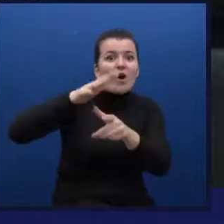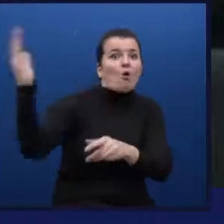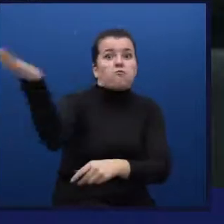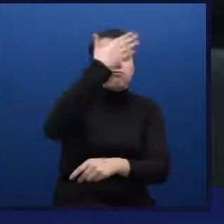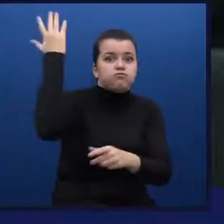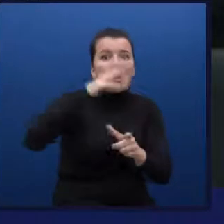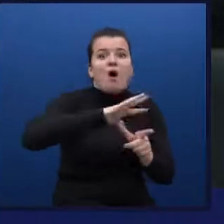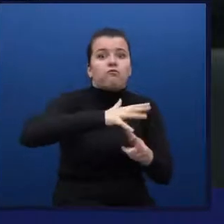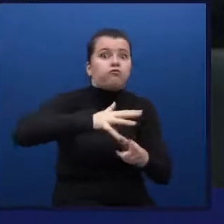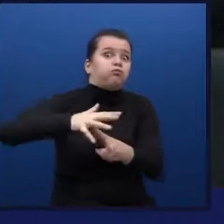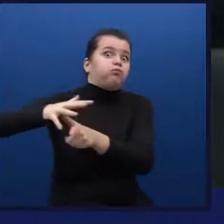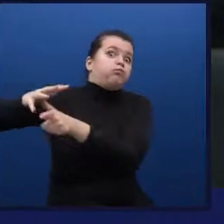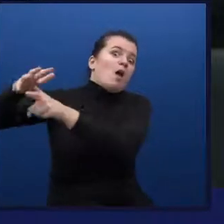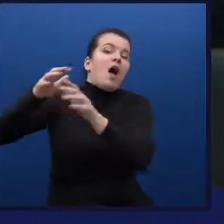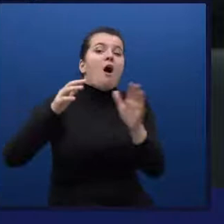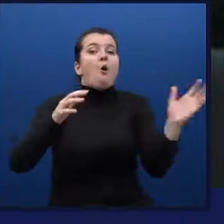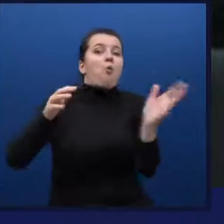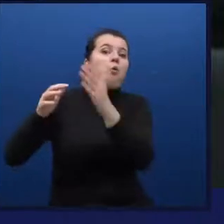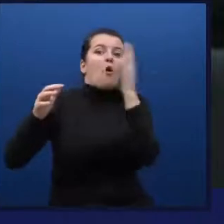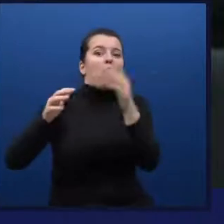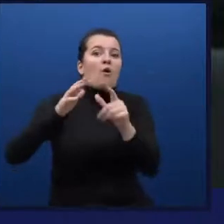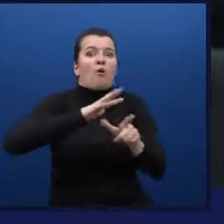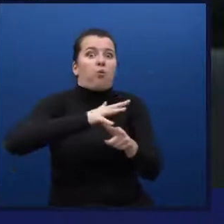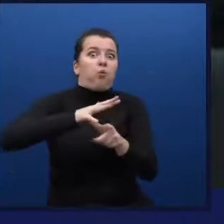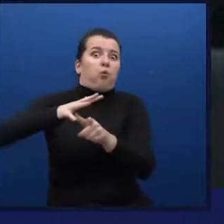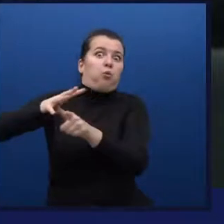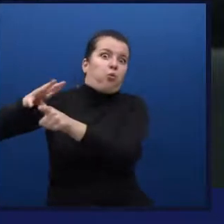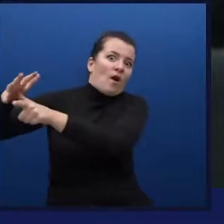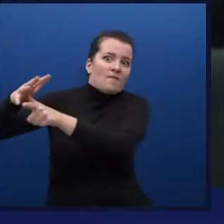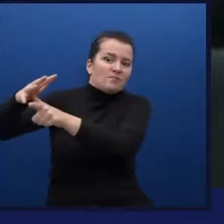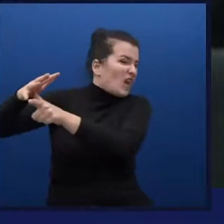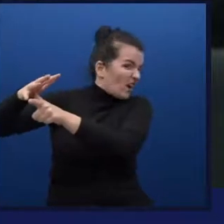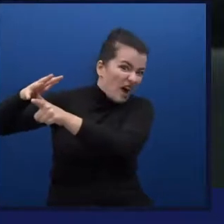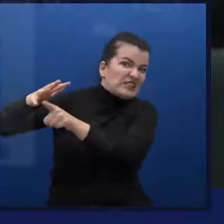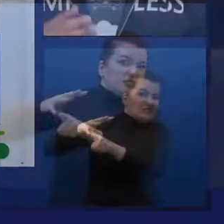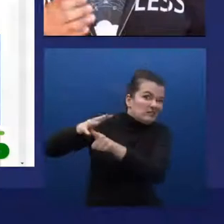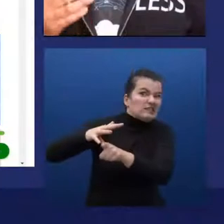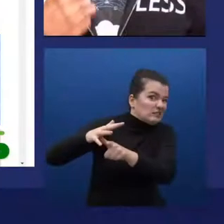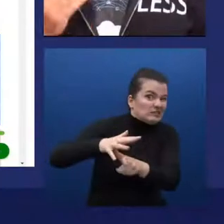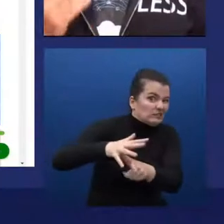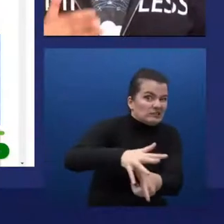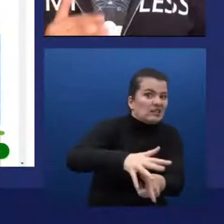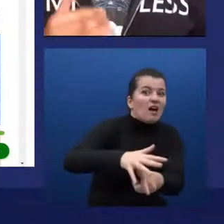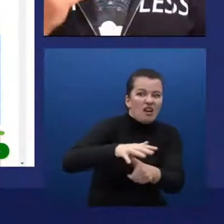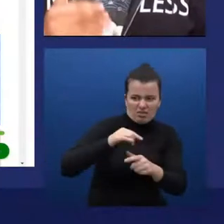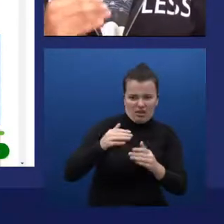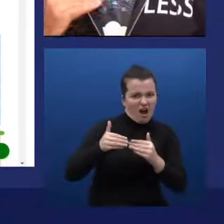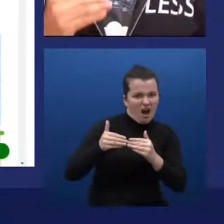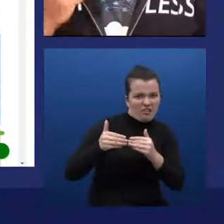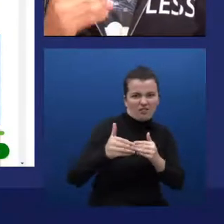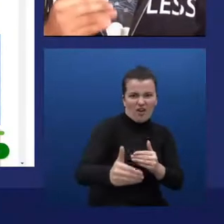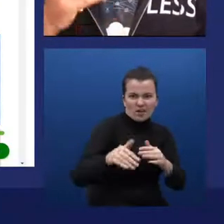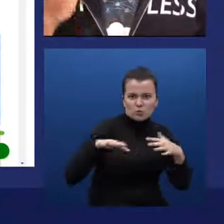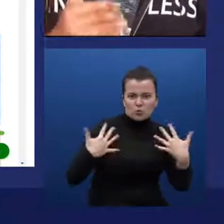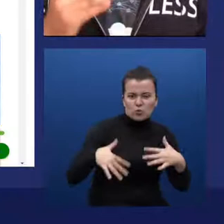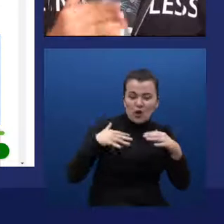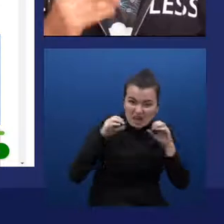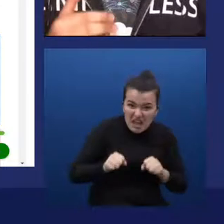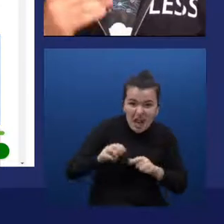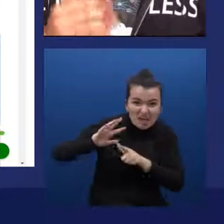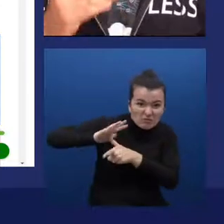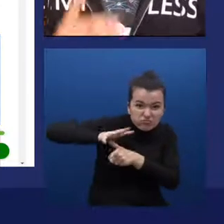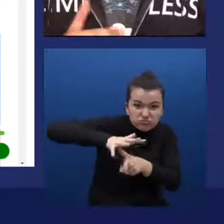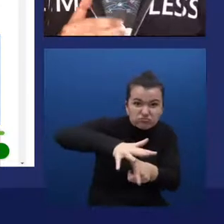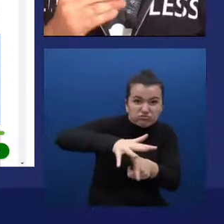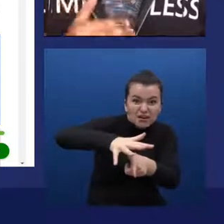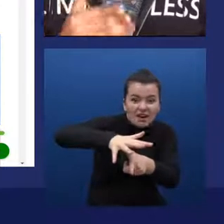Correct. That makes this very advanced, actually. That's correct. And so that's why I always suggest to understand